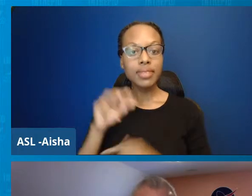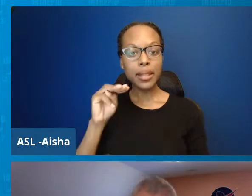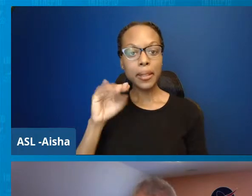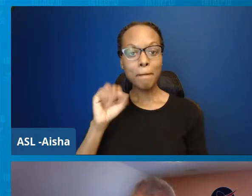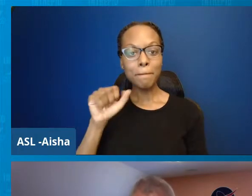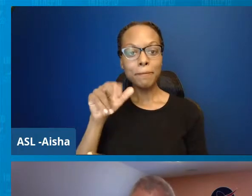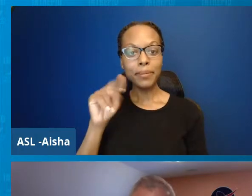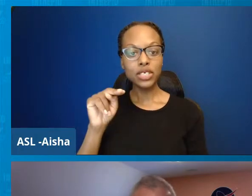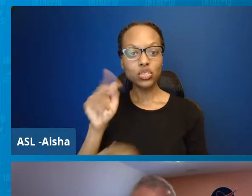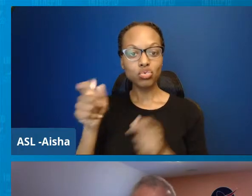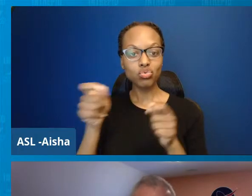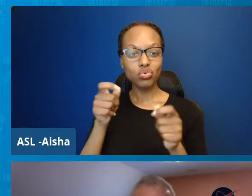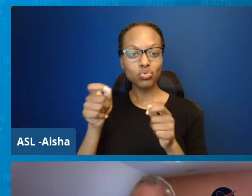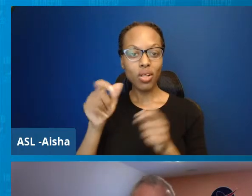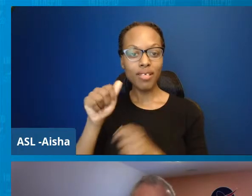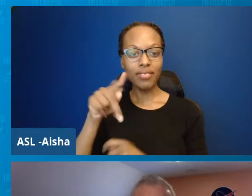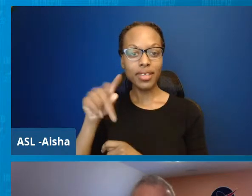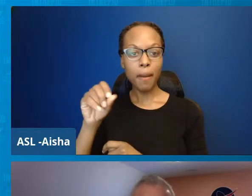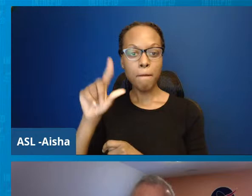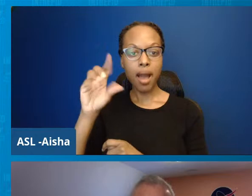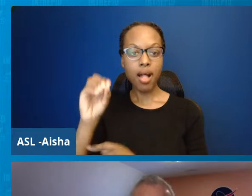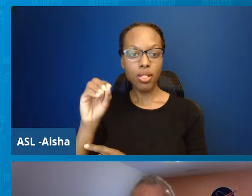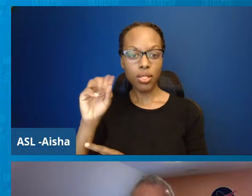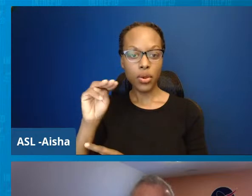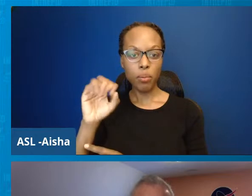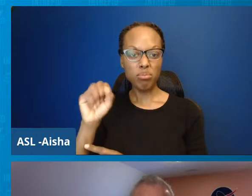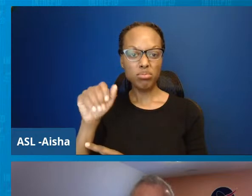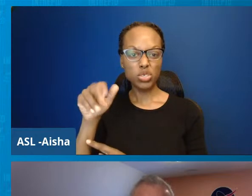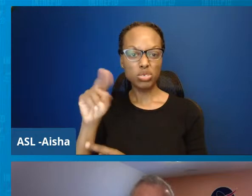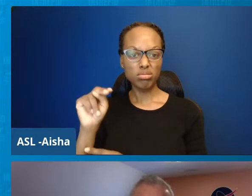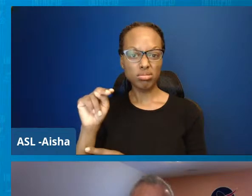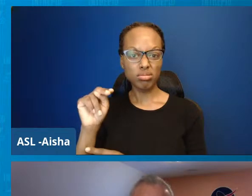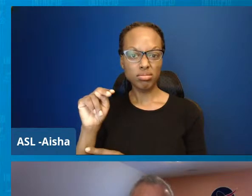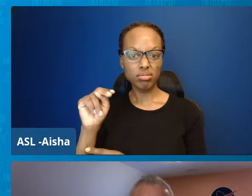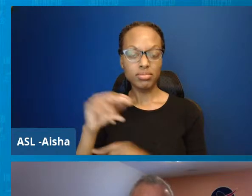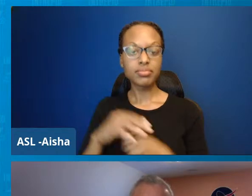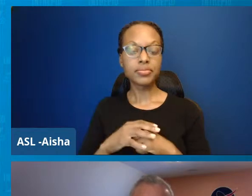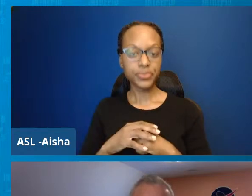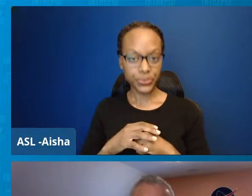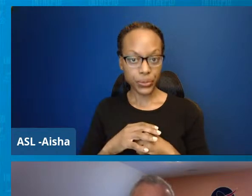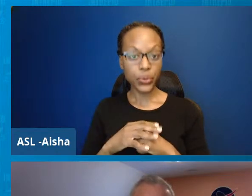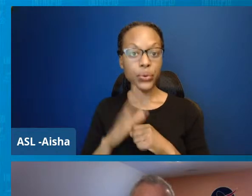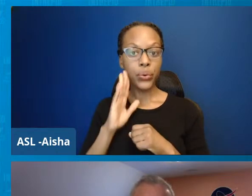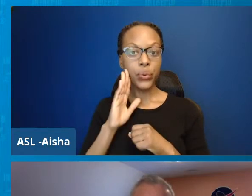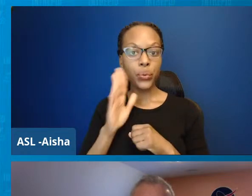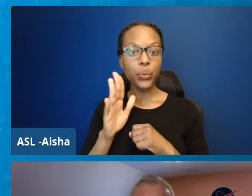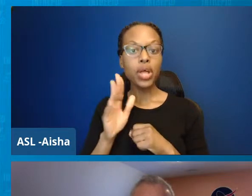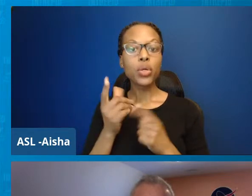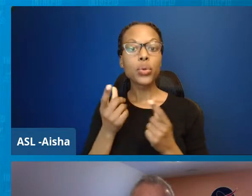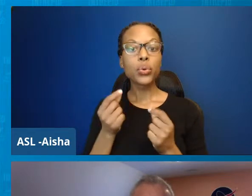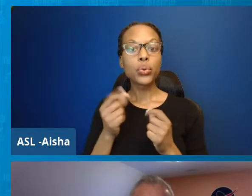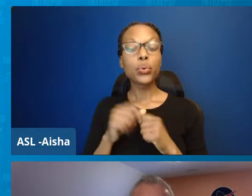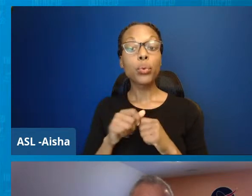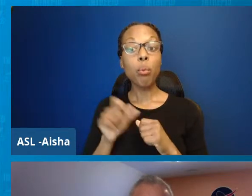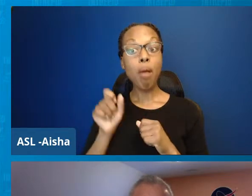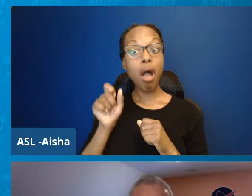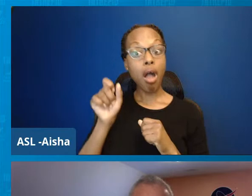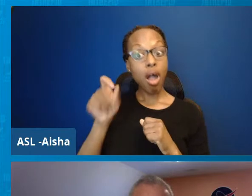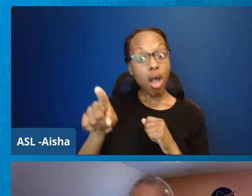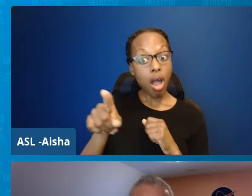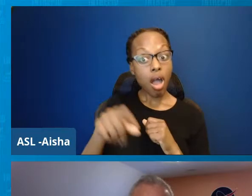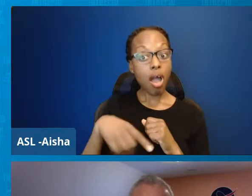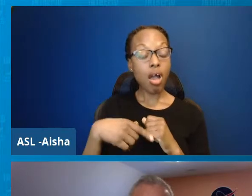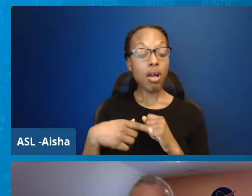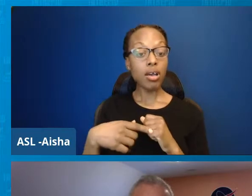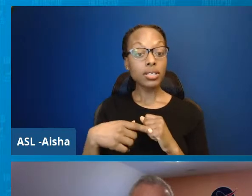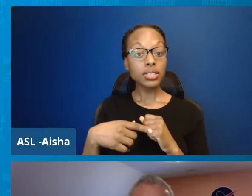missions. And when I ask you a question or when you completed an activity, I'll prompt you on this. All you need to do is, since we don't have buzzers, is just